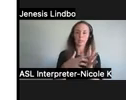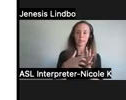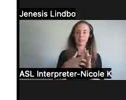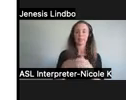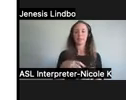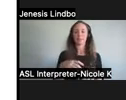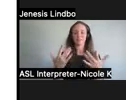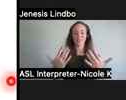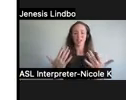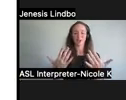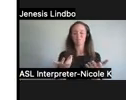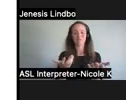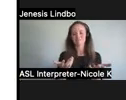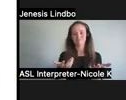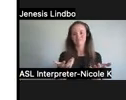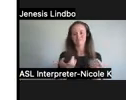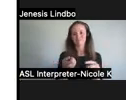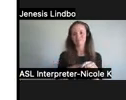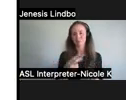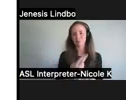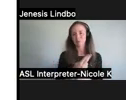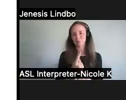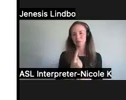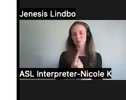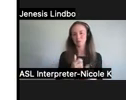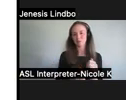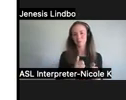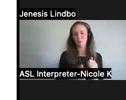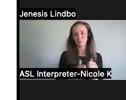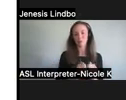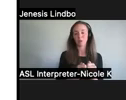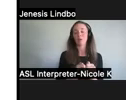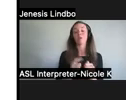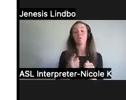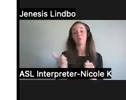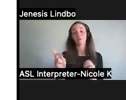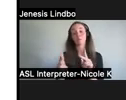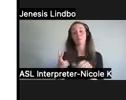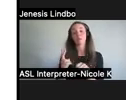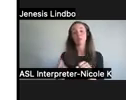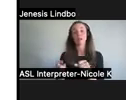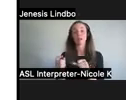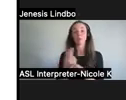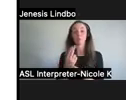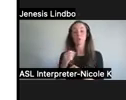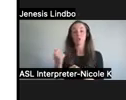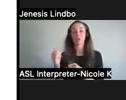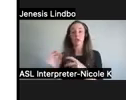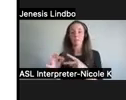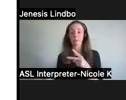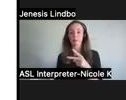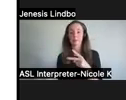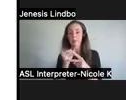finger movement to access a standard gaming controller. So for these individuals, we want to look at options that don't require them to use their